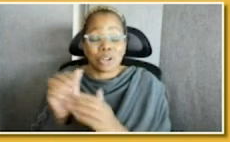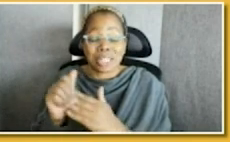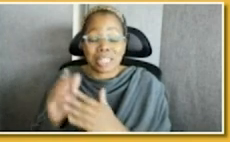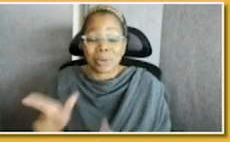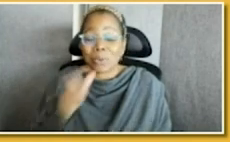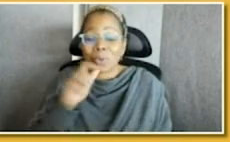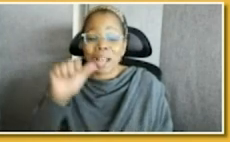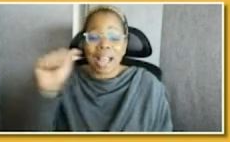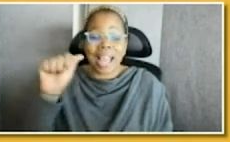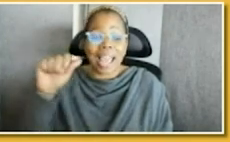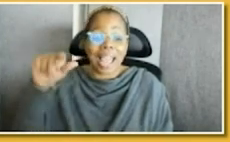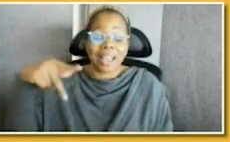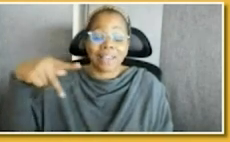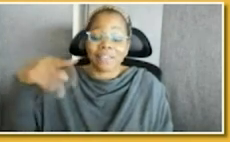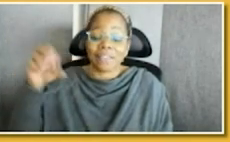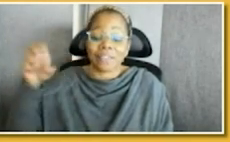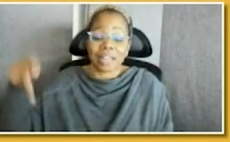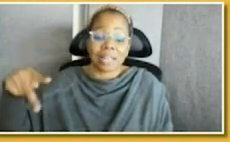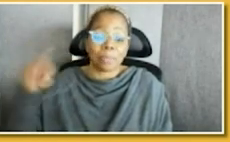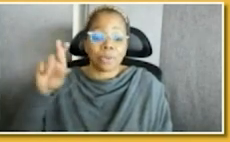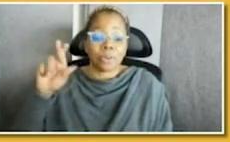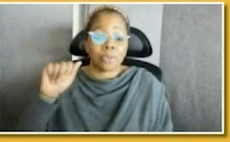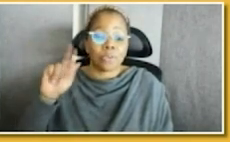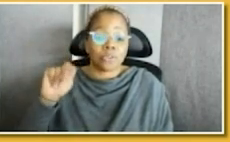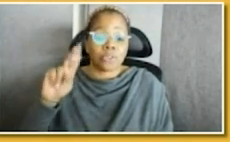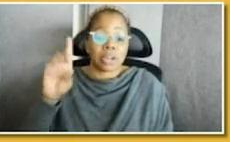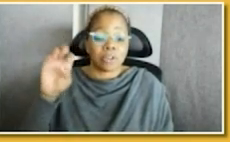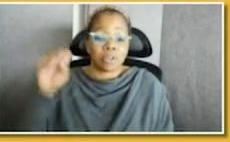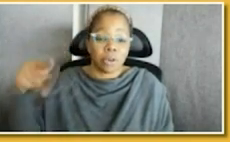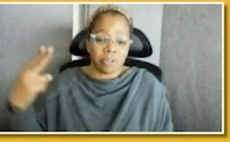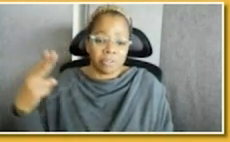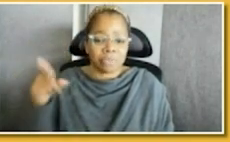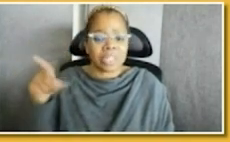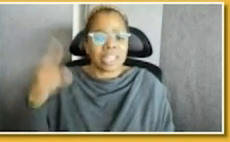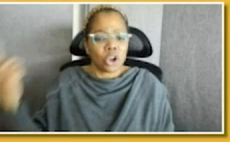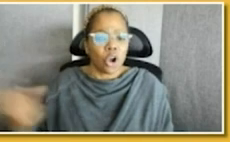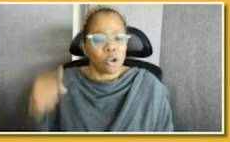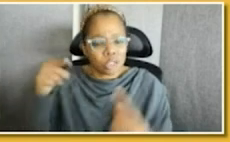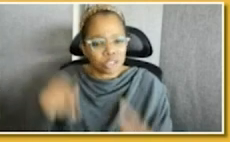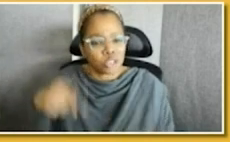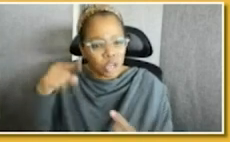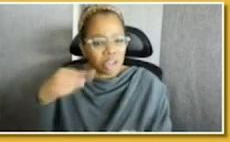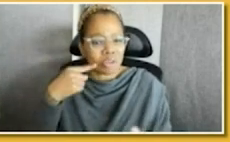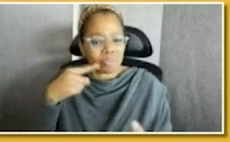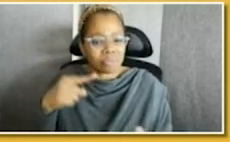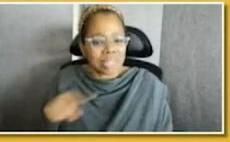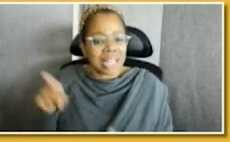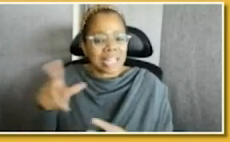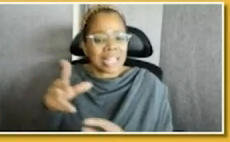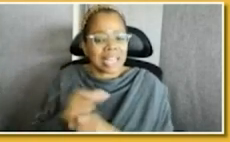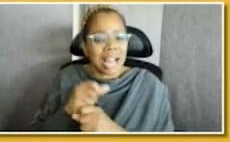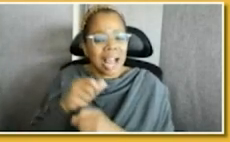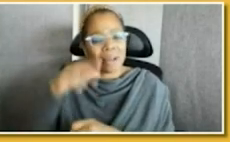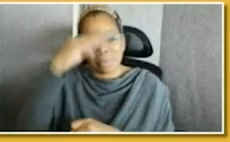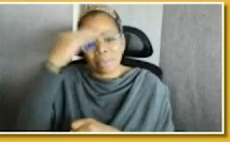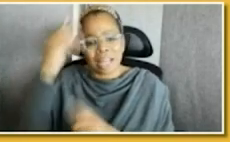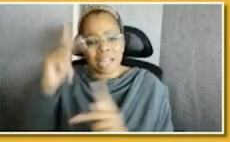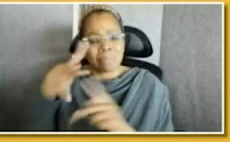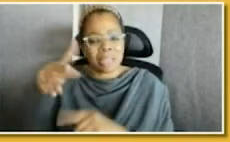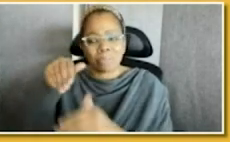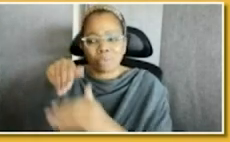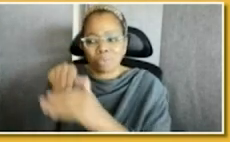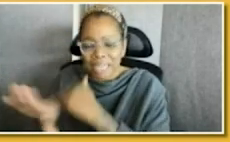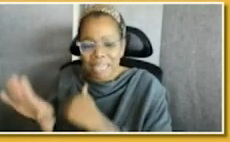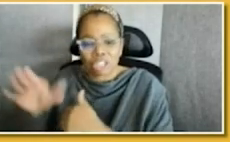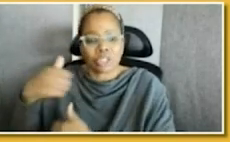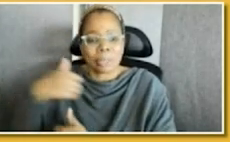know, he always struggled hard to get things done. He was able to get like African Americans into the military,